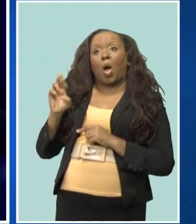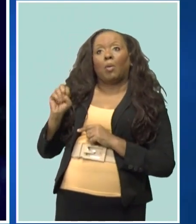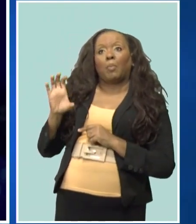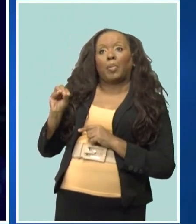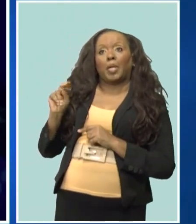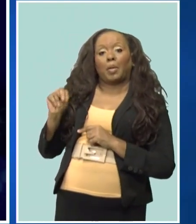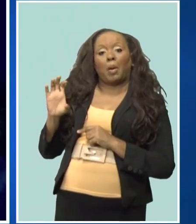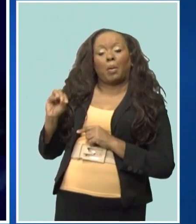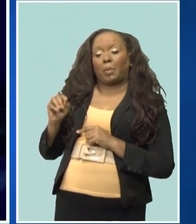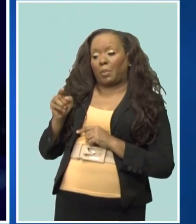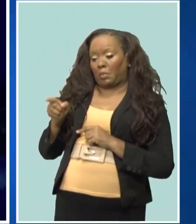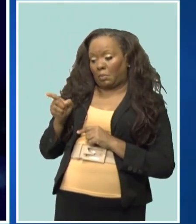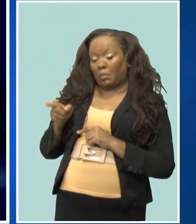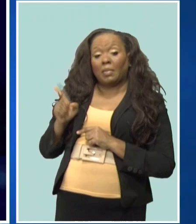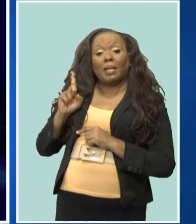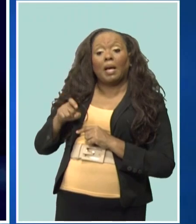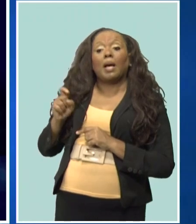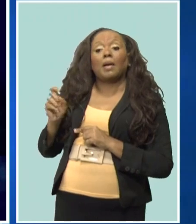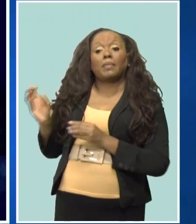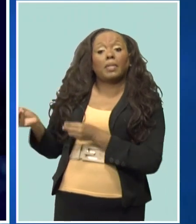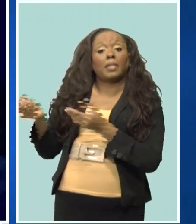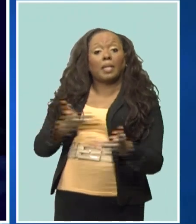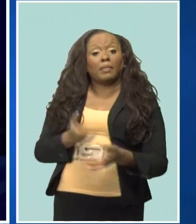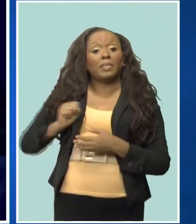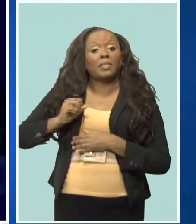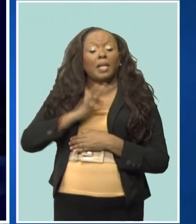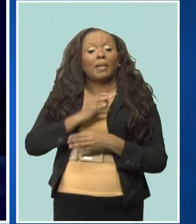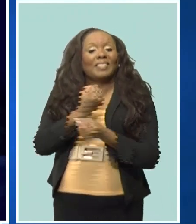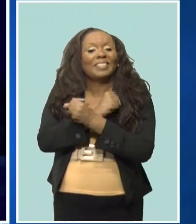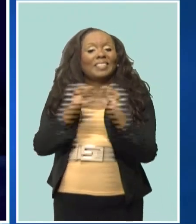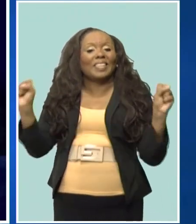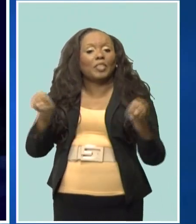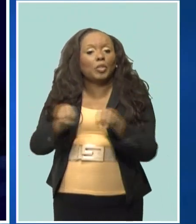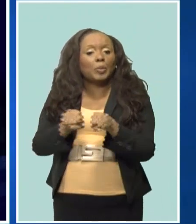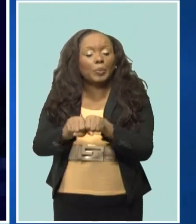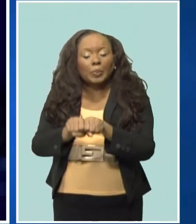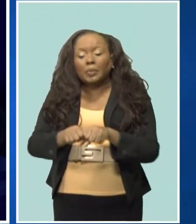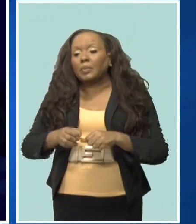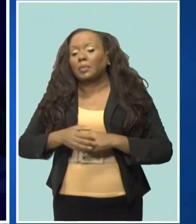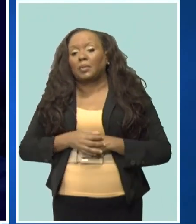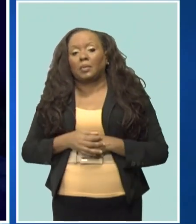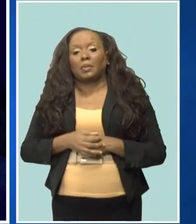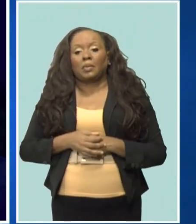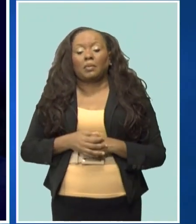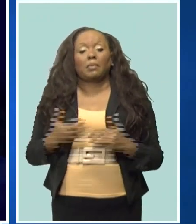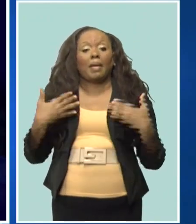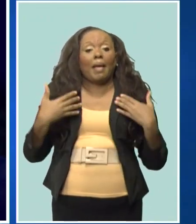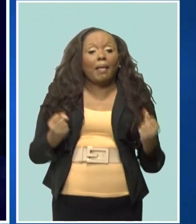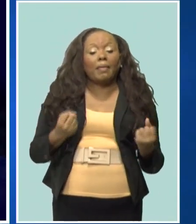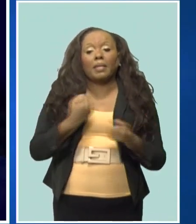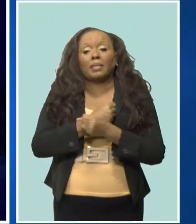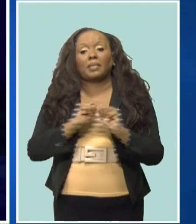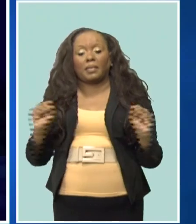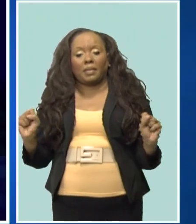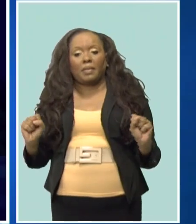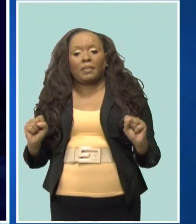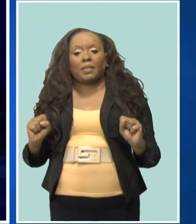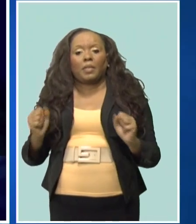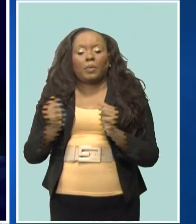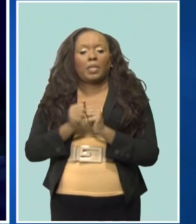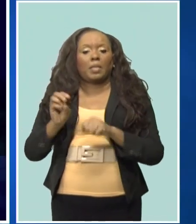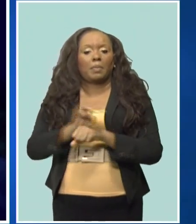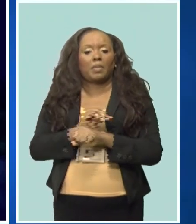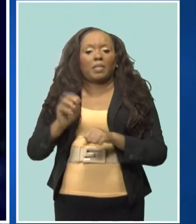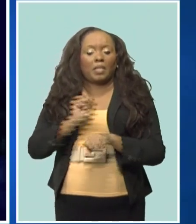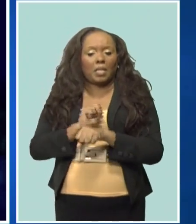safety issues not provided. In addition, the Health and Safety section of the Ministry of Labour will conduct reviews